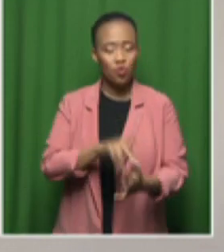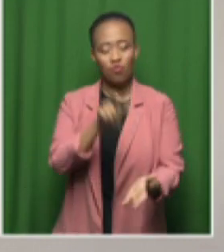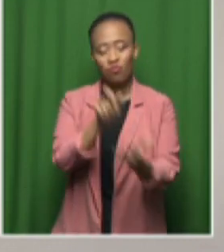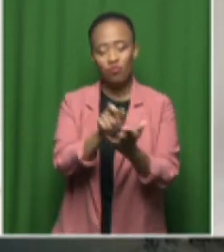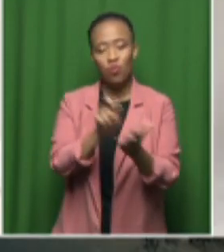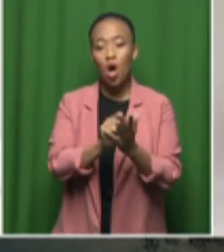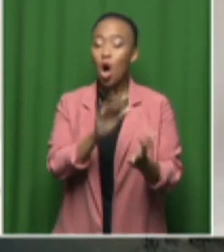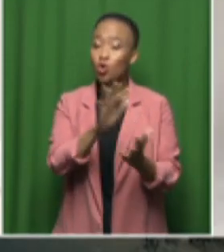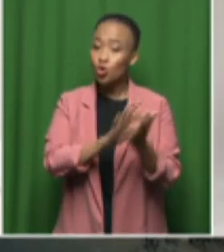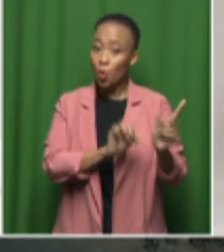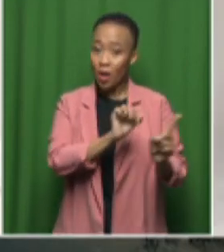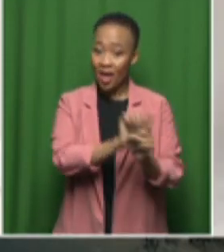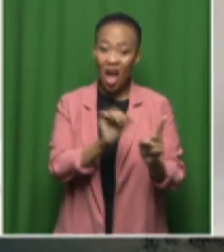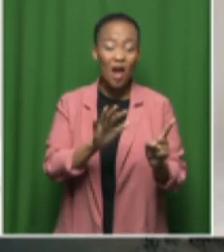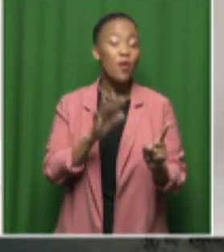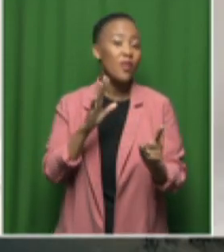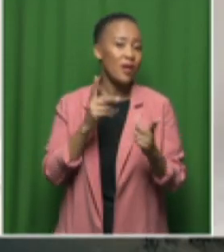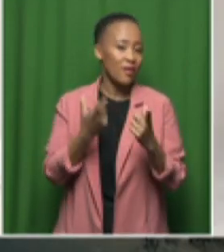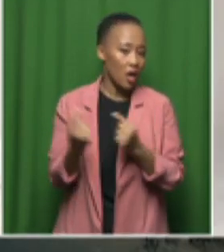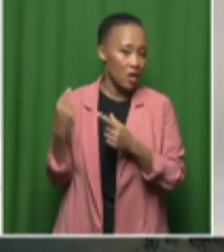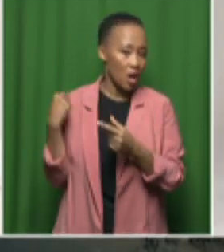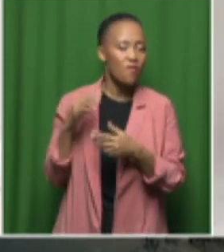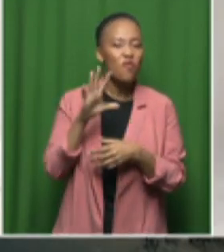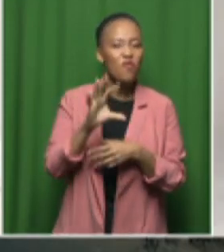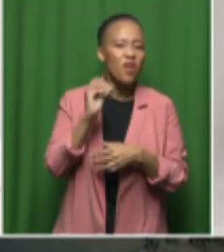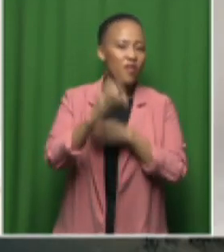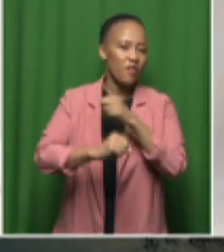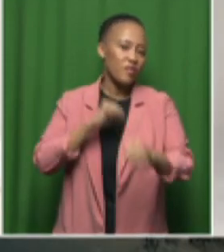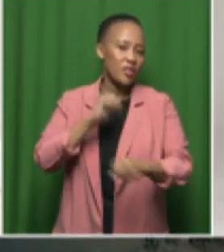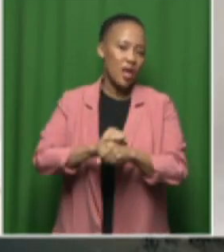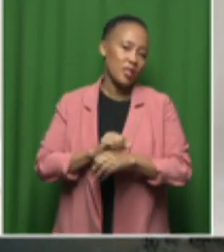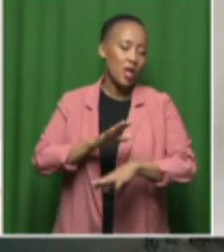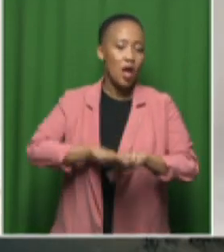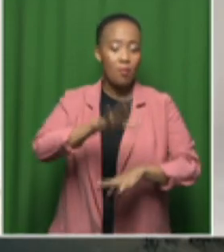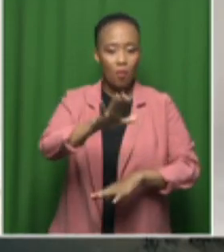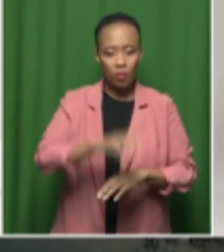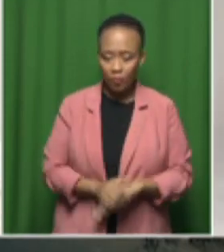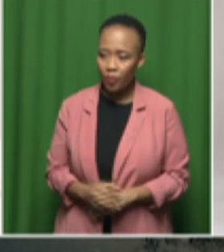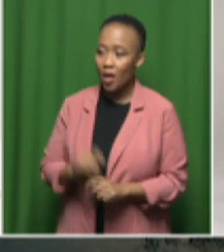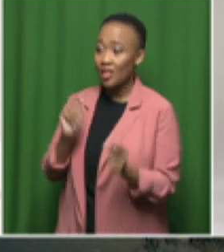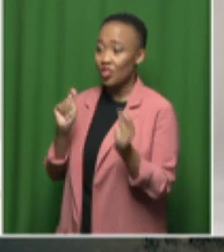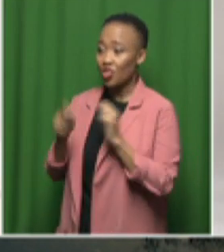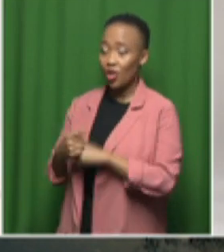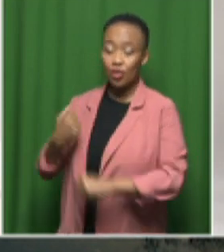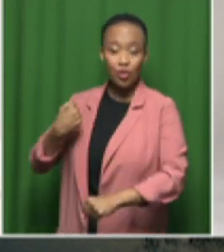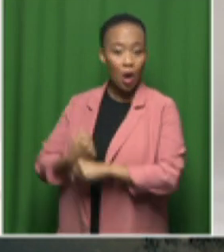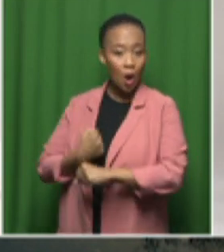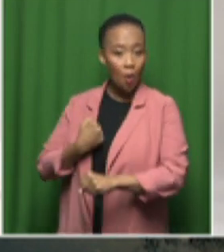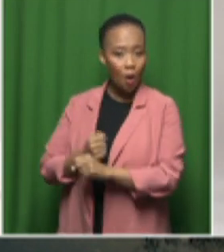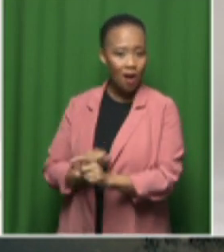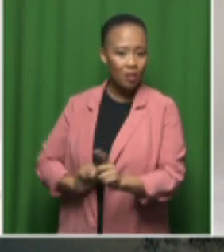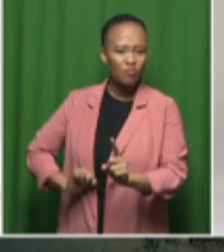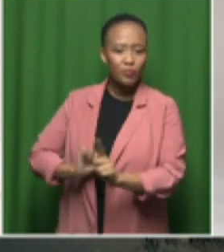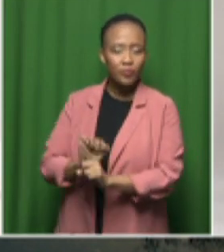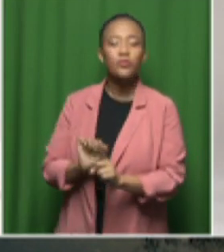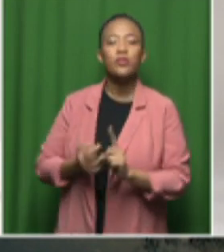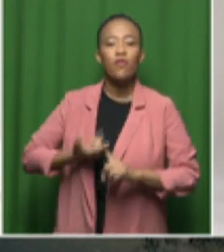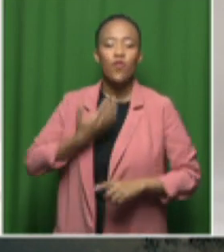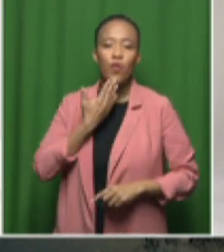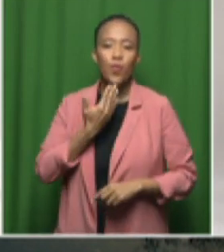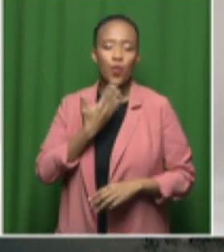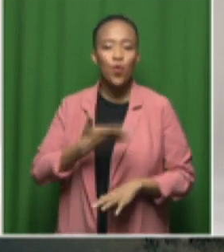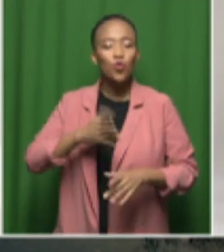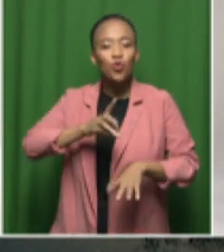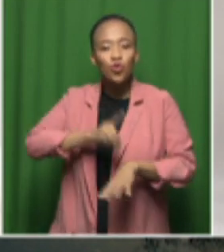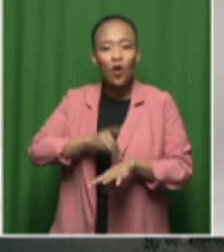And how do you see the evolution and the change in her work from a younger Dr. Mahlangu to, as